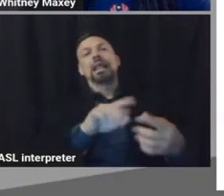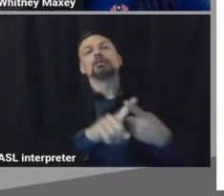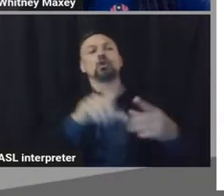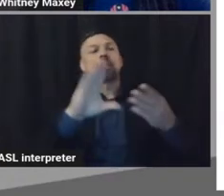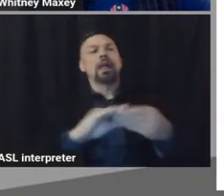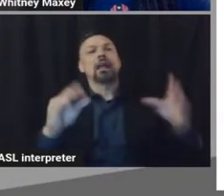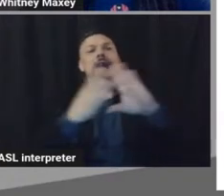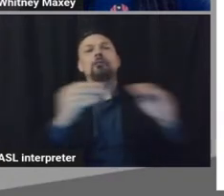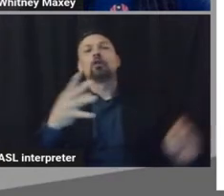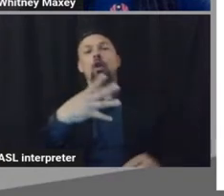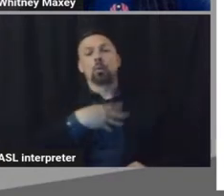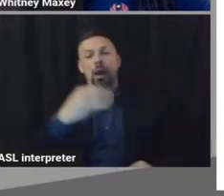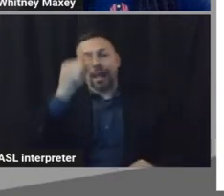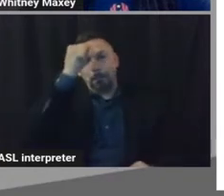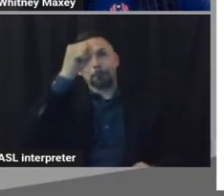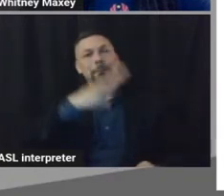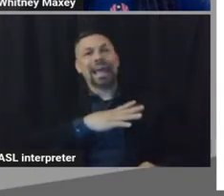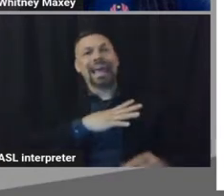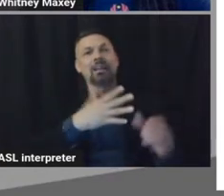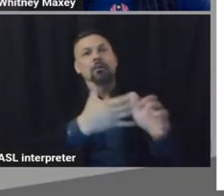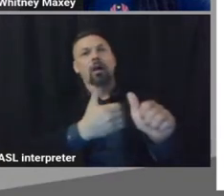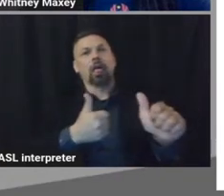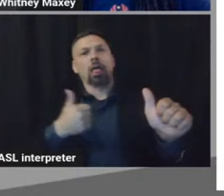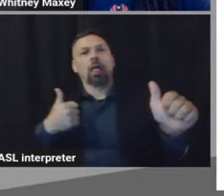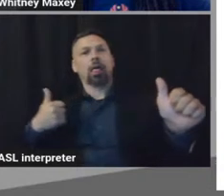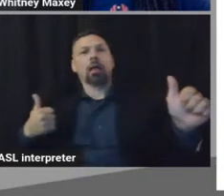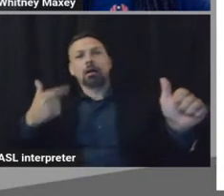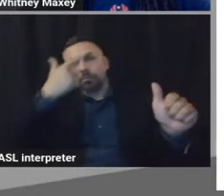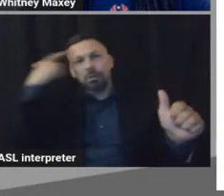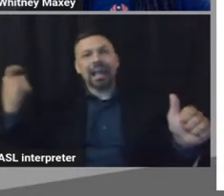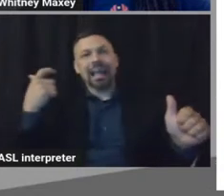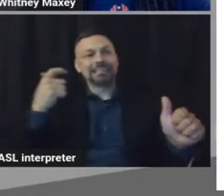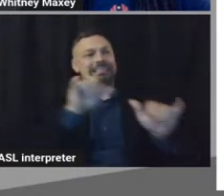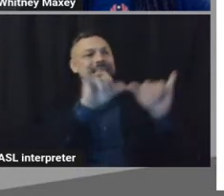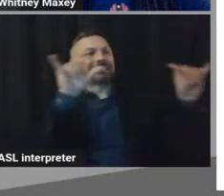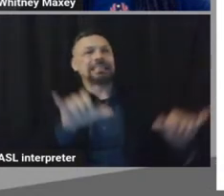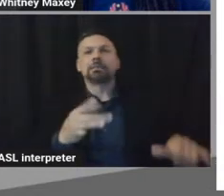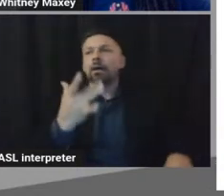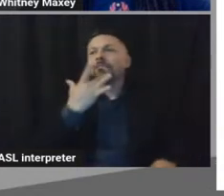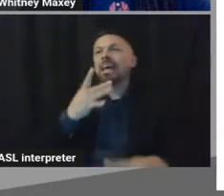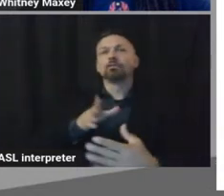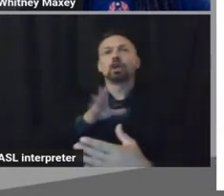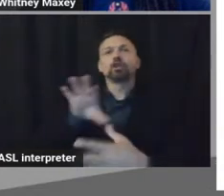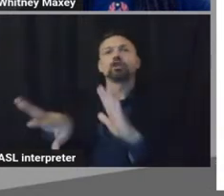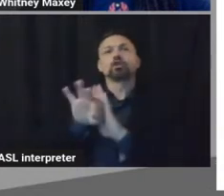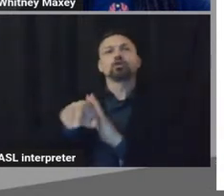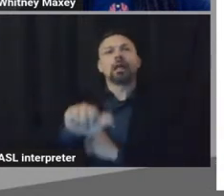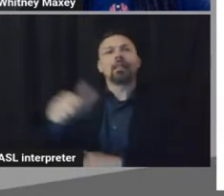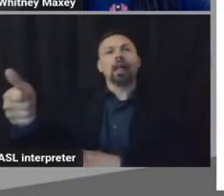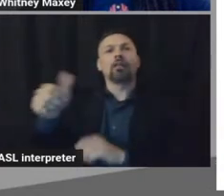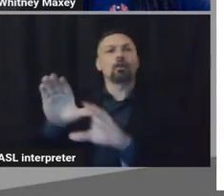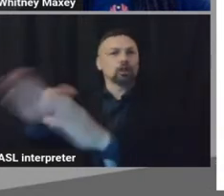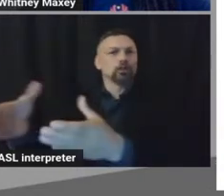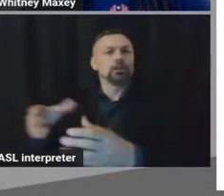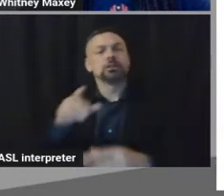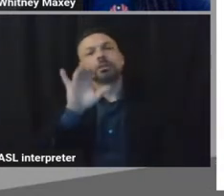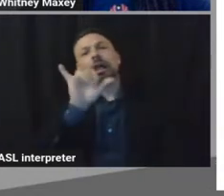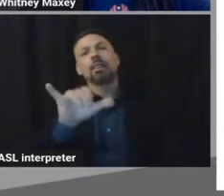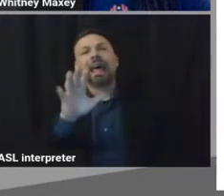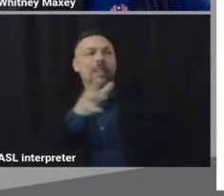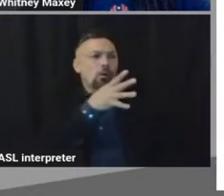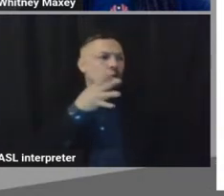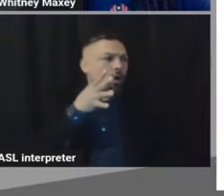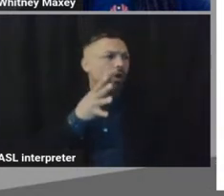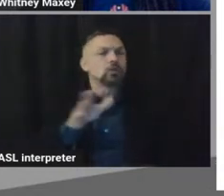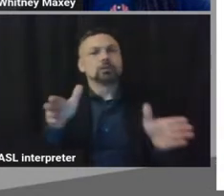falling behind because the system favors the other. And they also say this about rural and small town